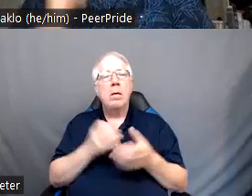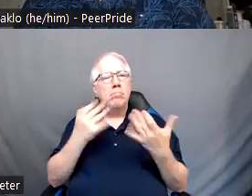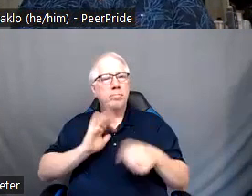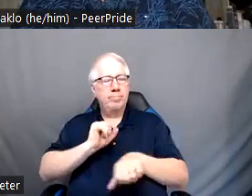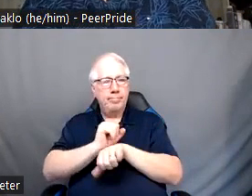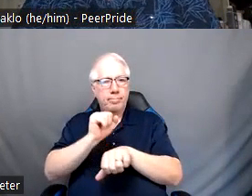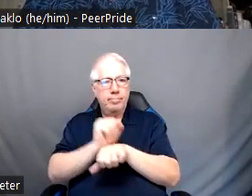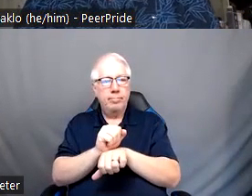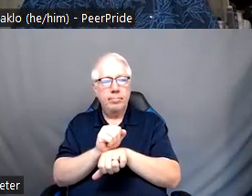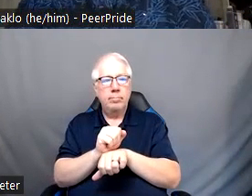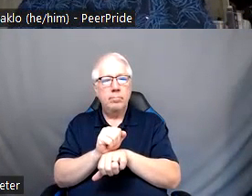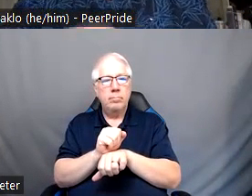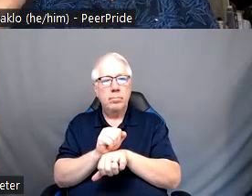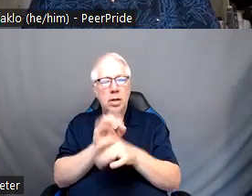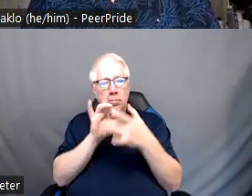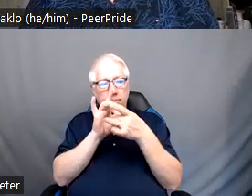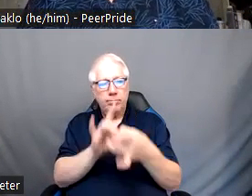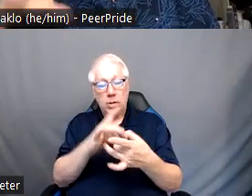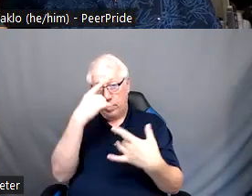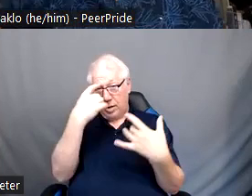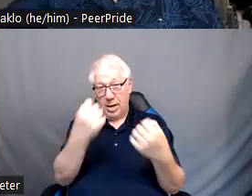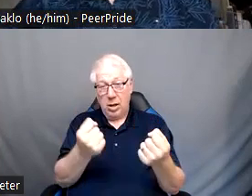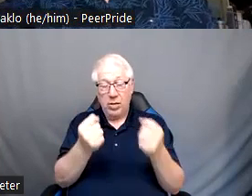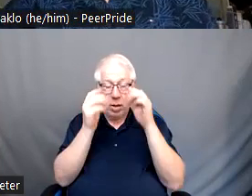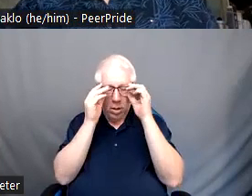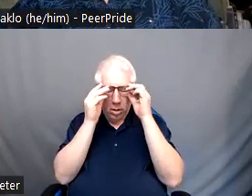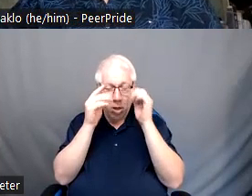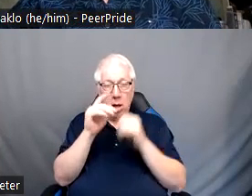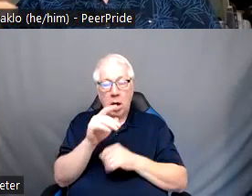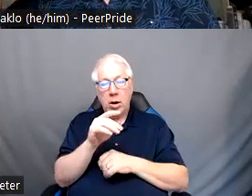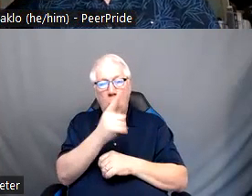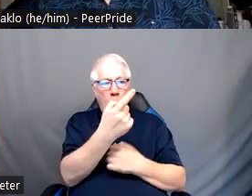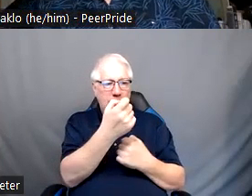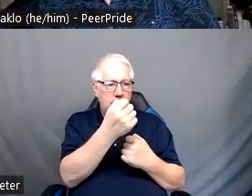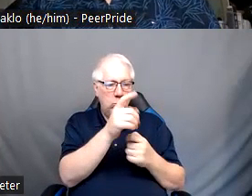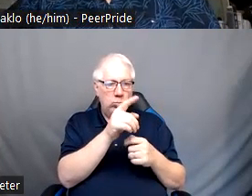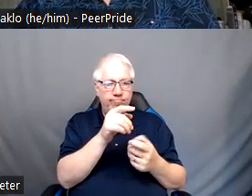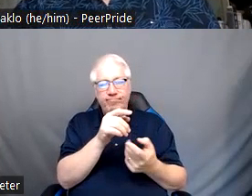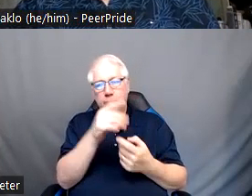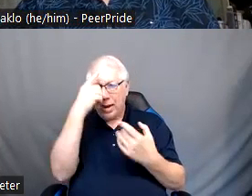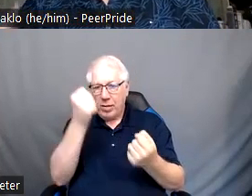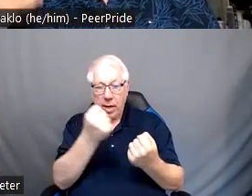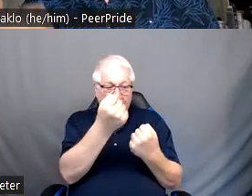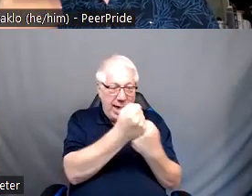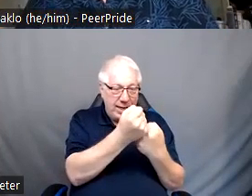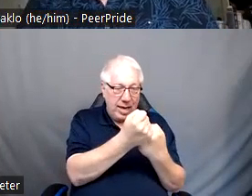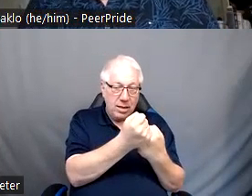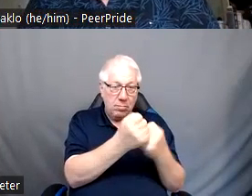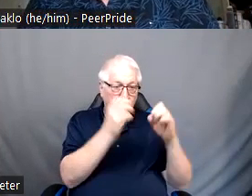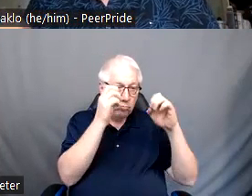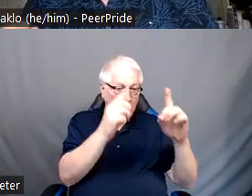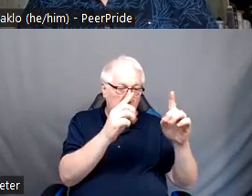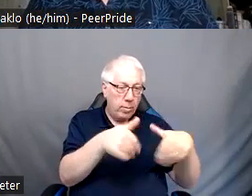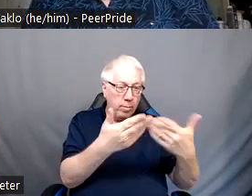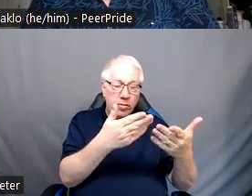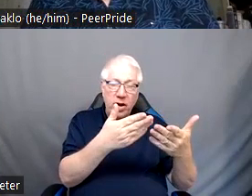do that pertains to mental health is on one side advocacy and education for people who provide mental